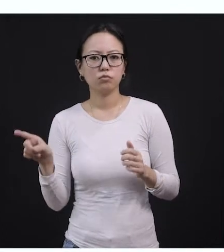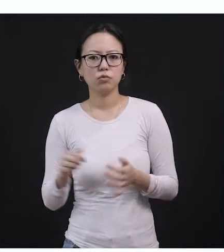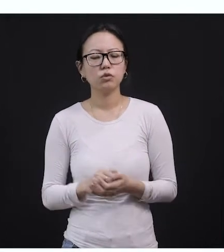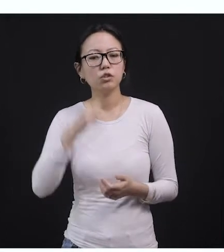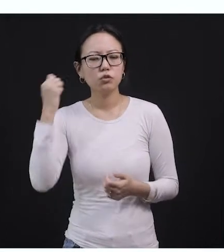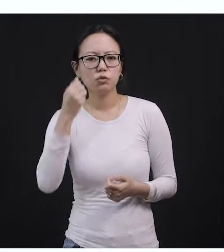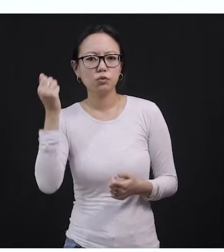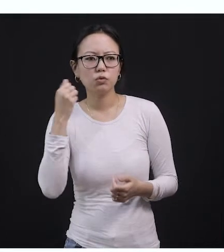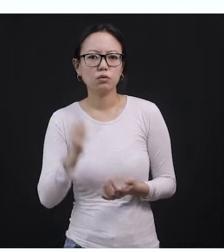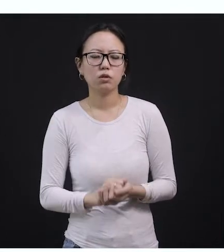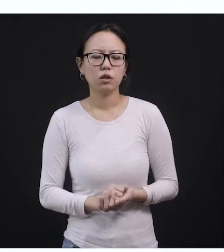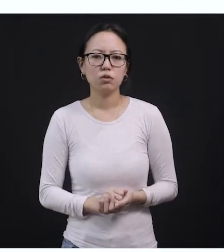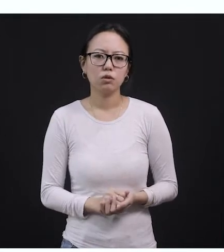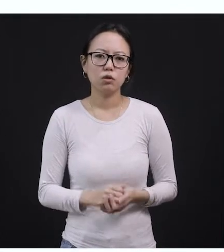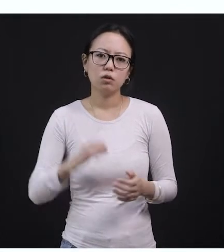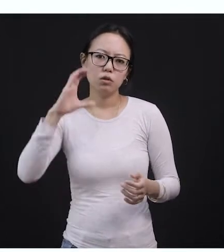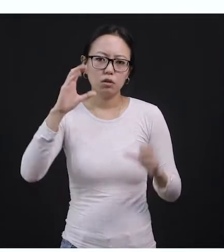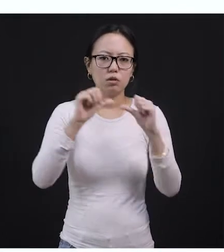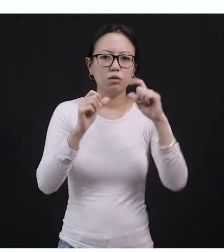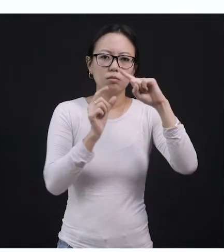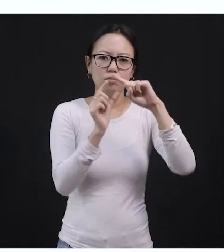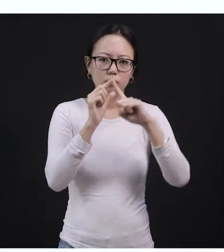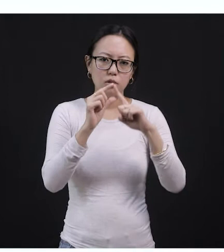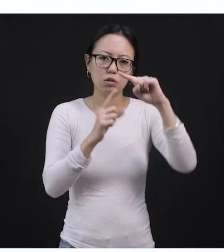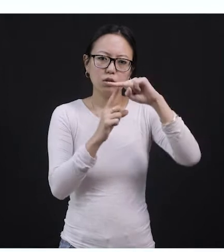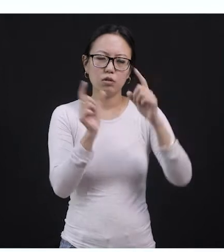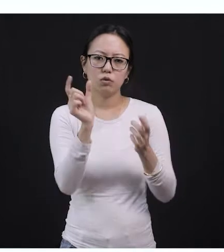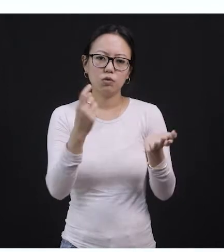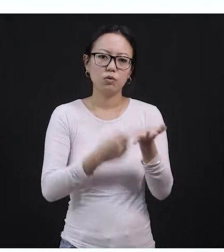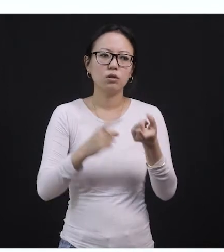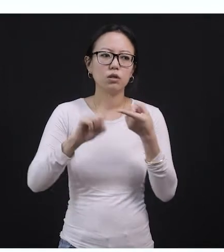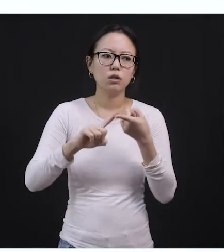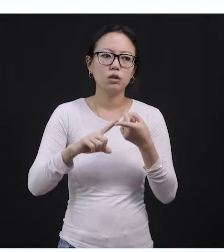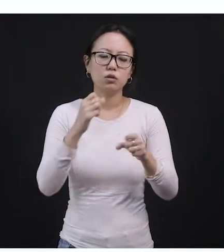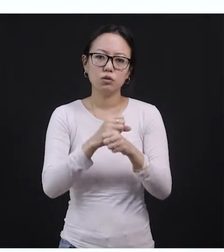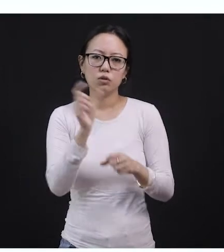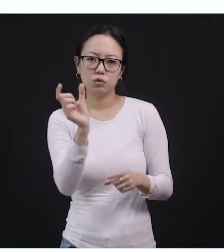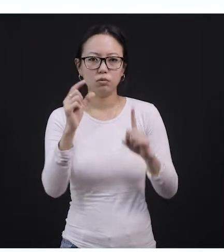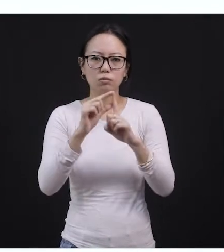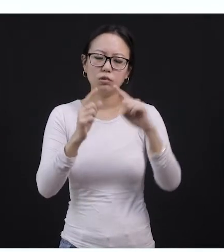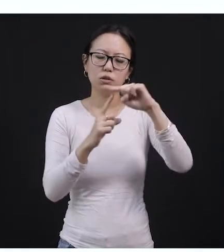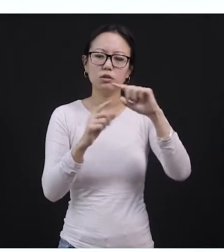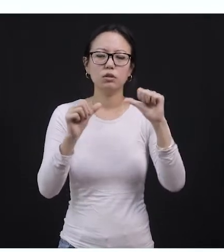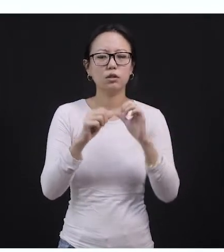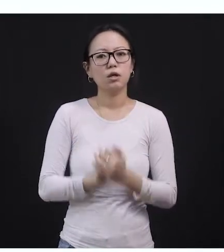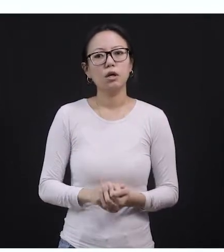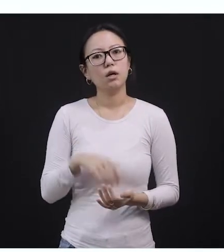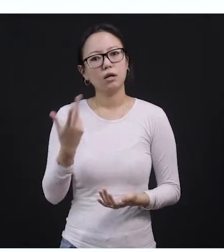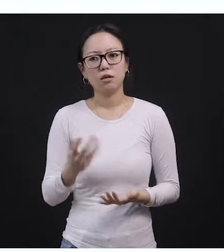since it was a weak kingdom that time, he was able to capture them easily. All right. Now